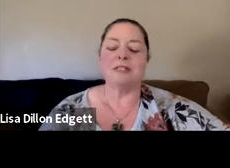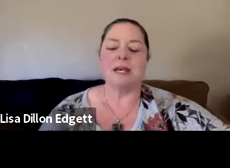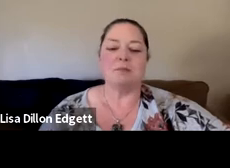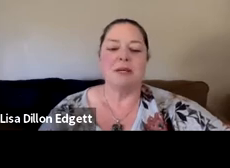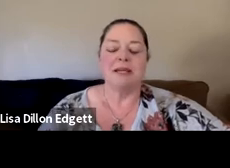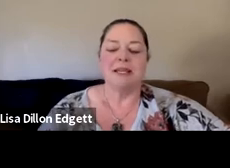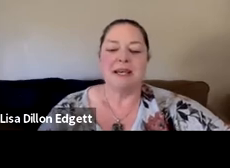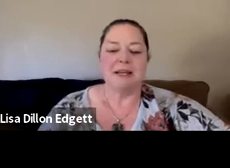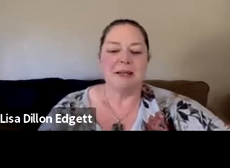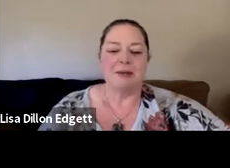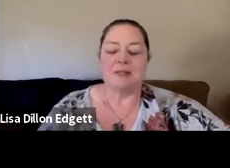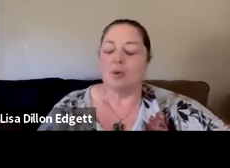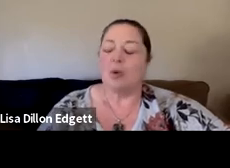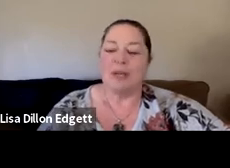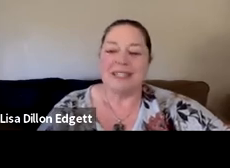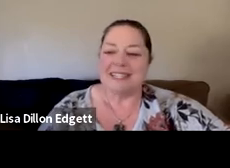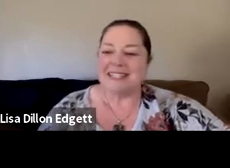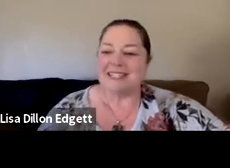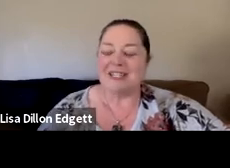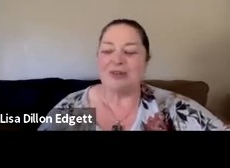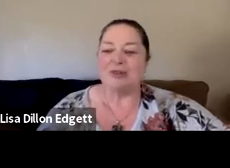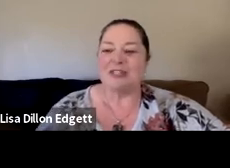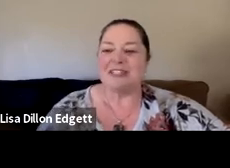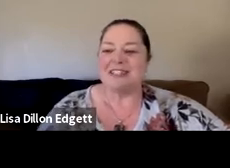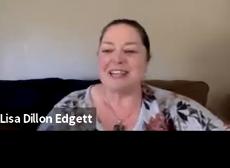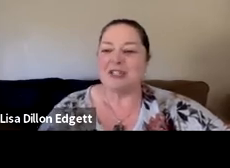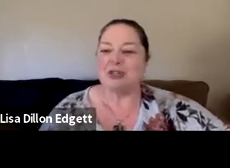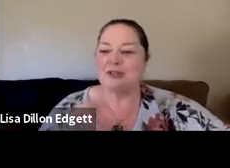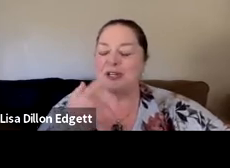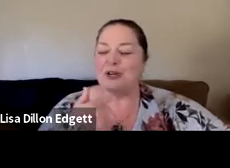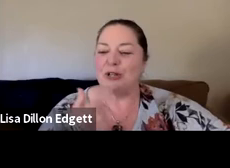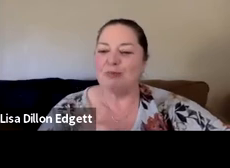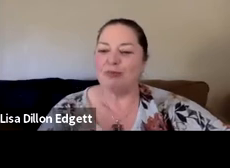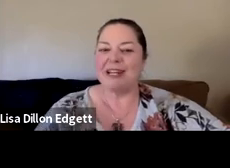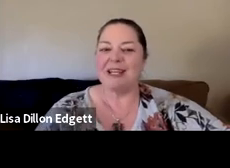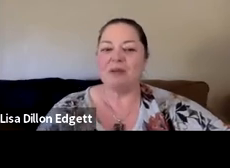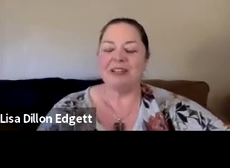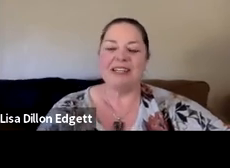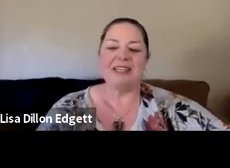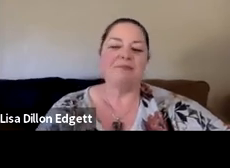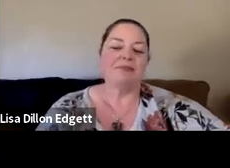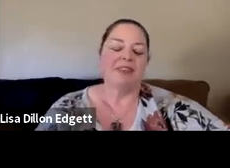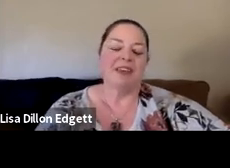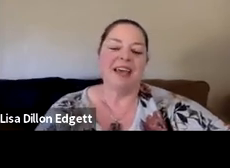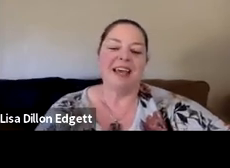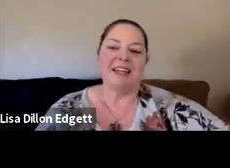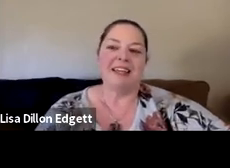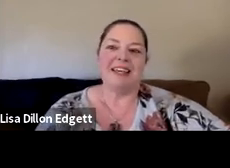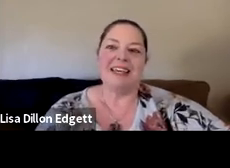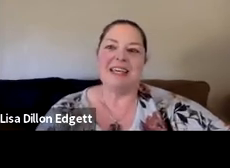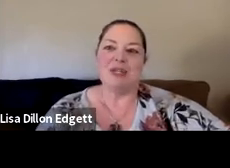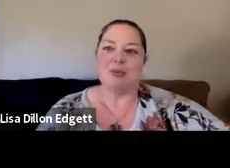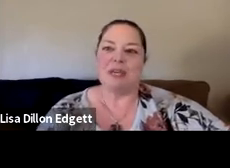or some quizzes, you know, just to test your lip reading ability.